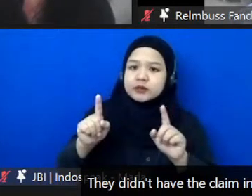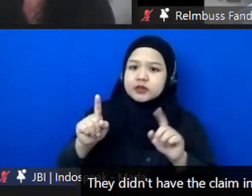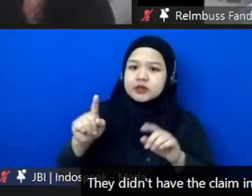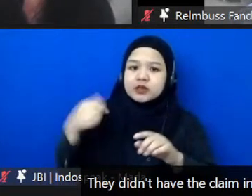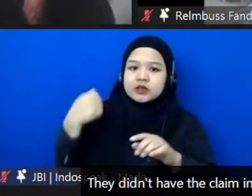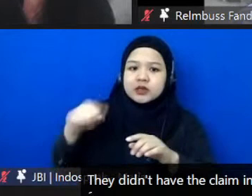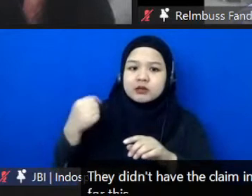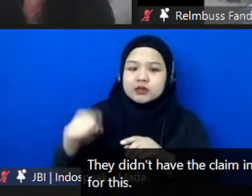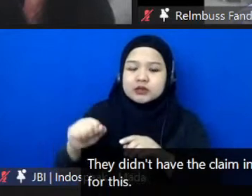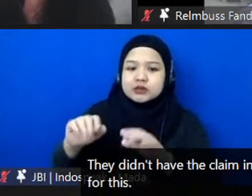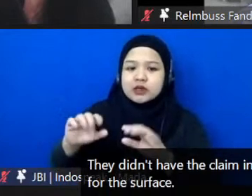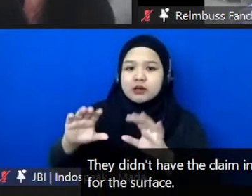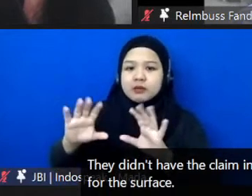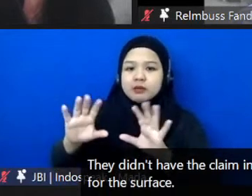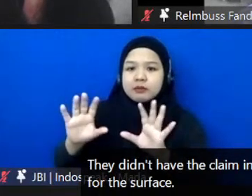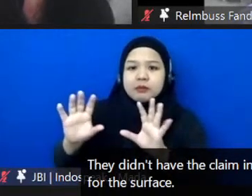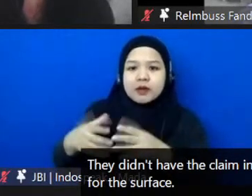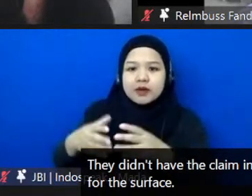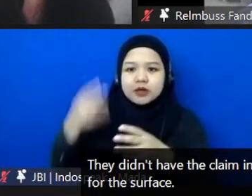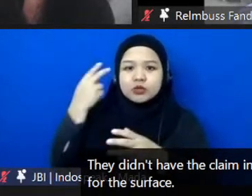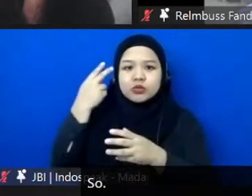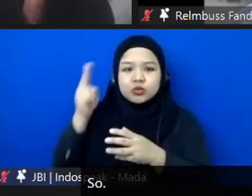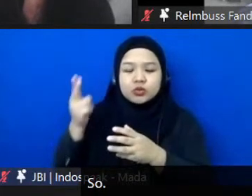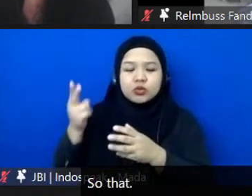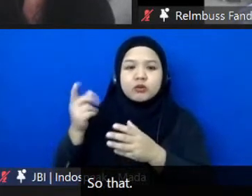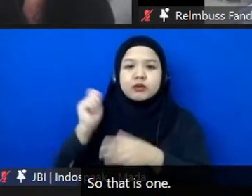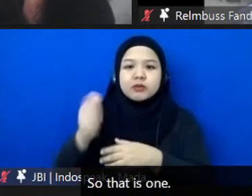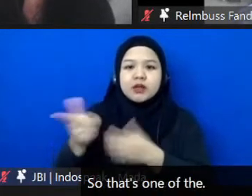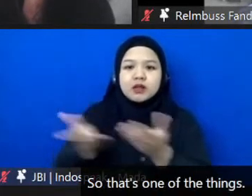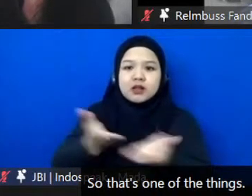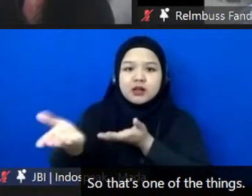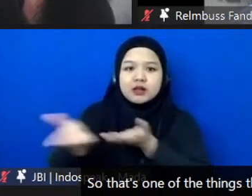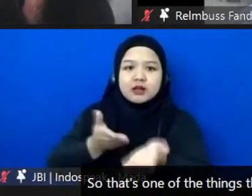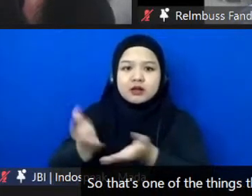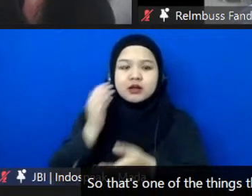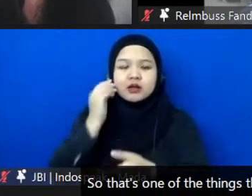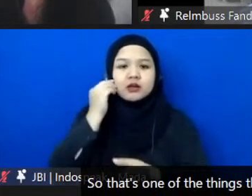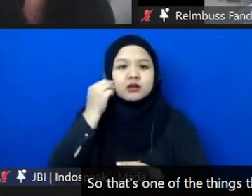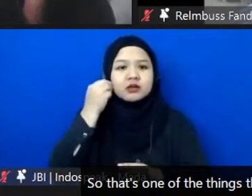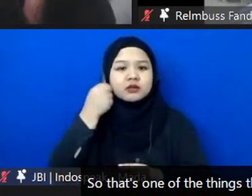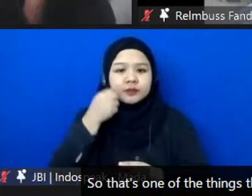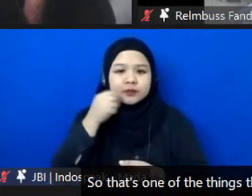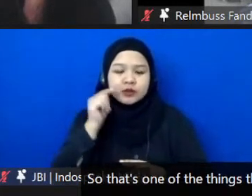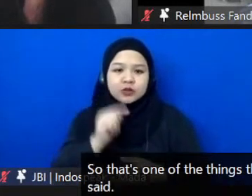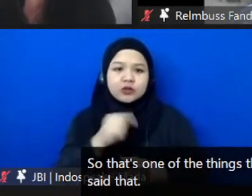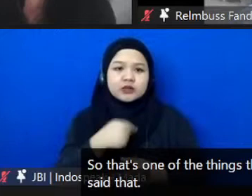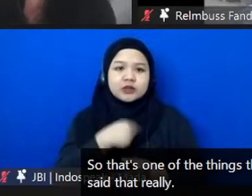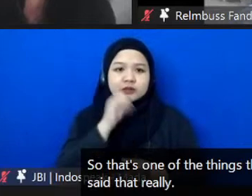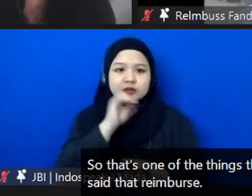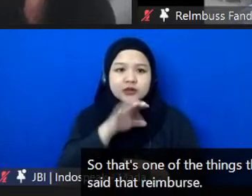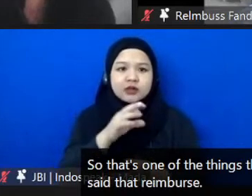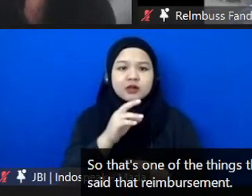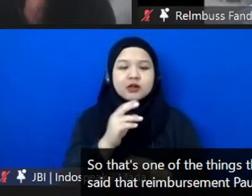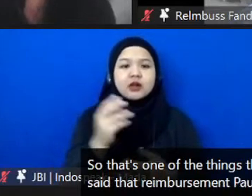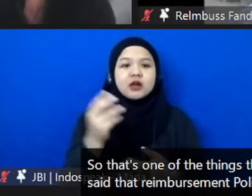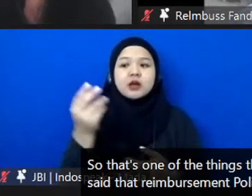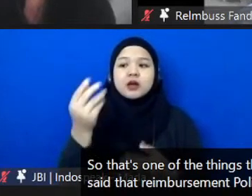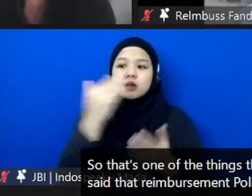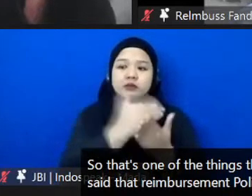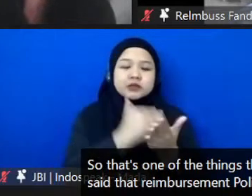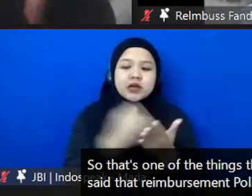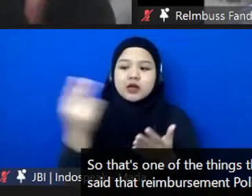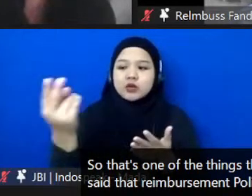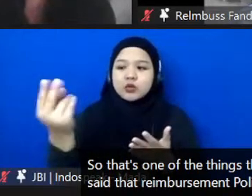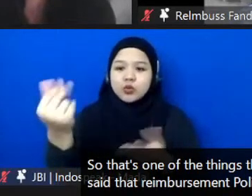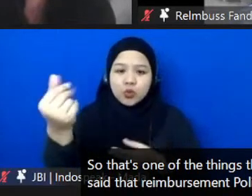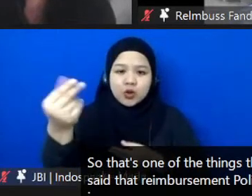package for the service. So that's one of the things that I was referring to when I said that reimbursement policies need to be